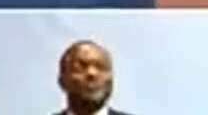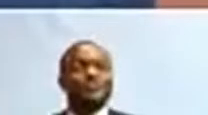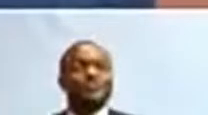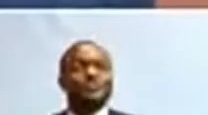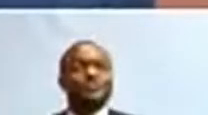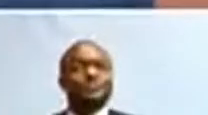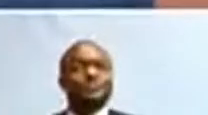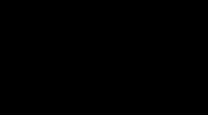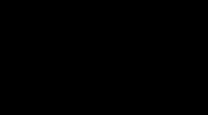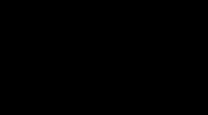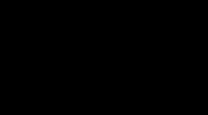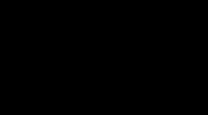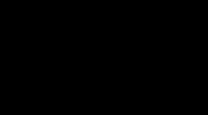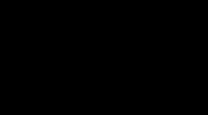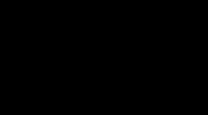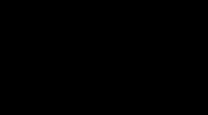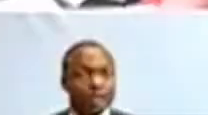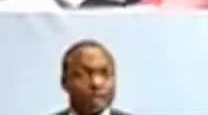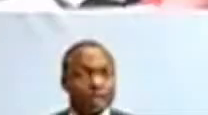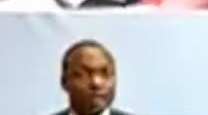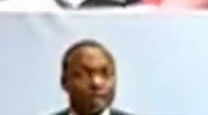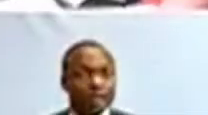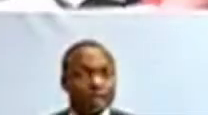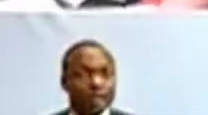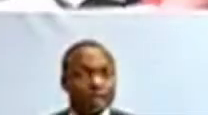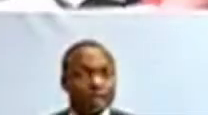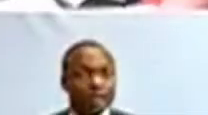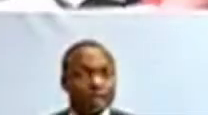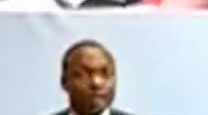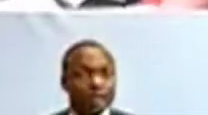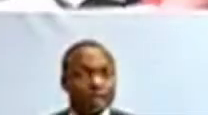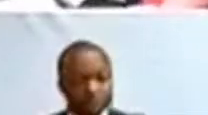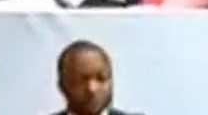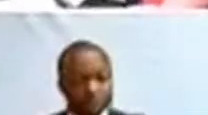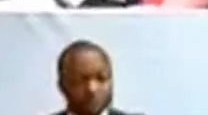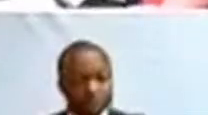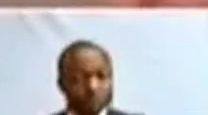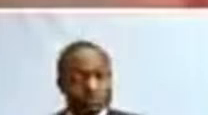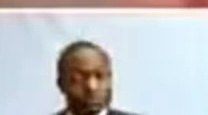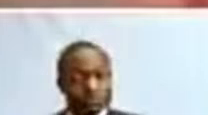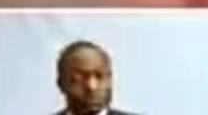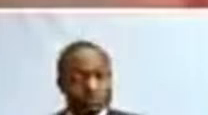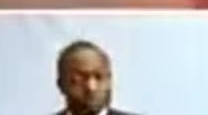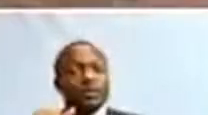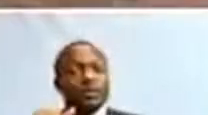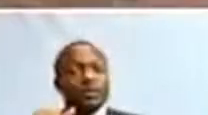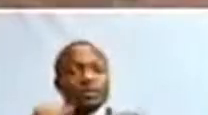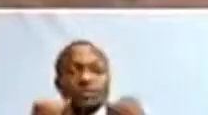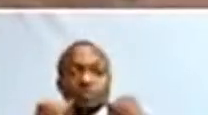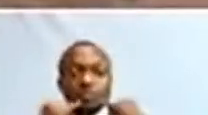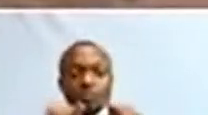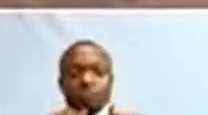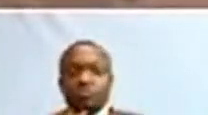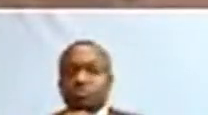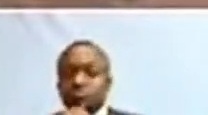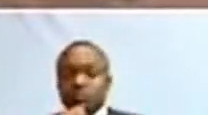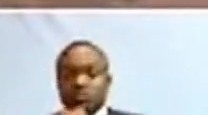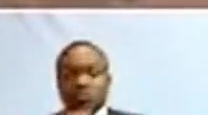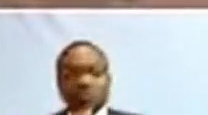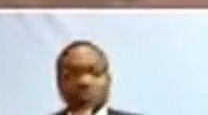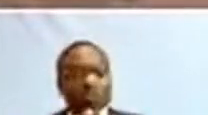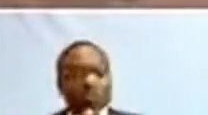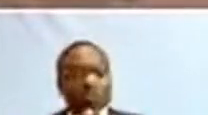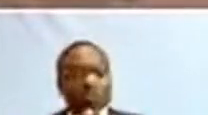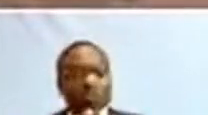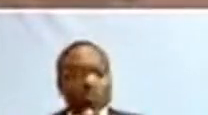Thank you, Chair. The attachment to pertaining to the information is not accurate because it's